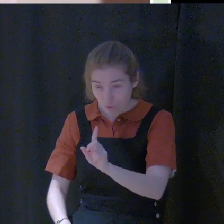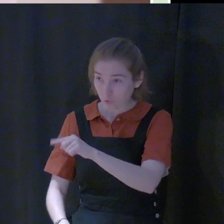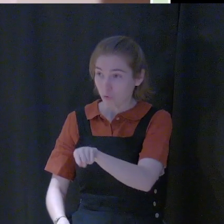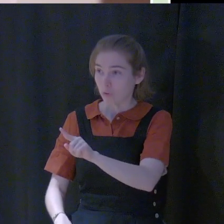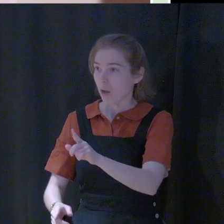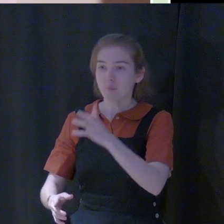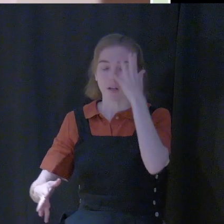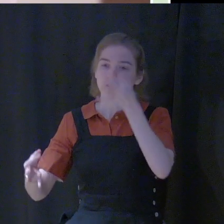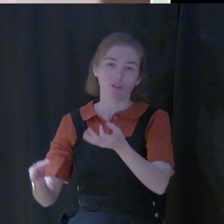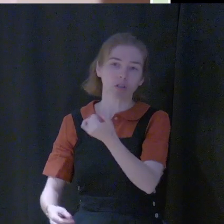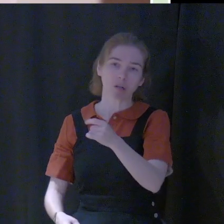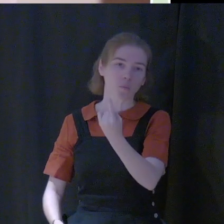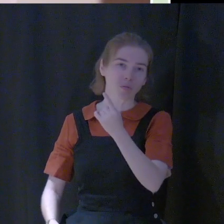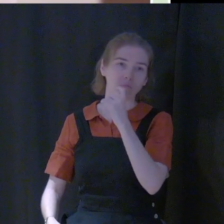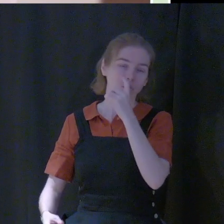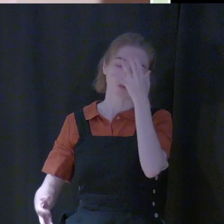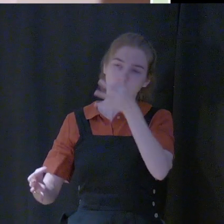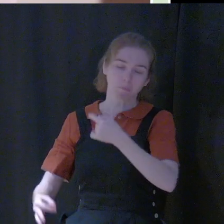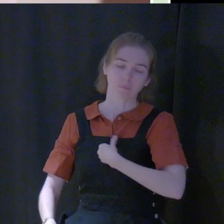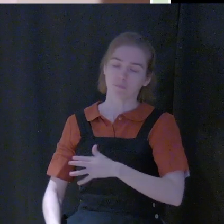I'm not judging anyone here.